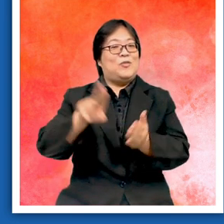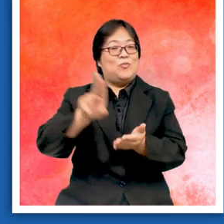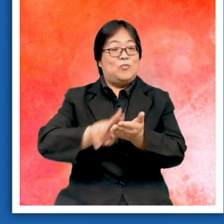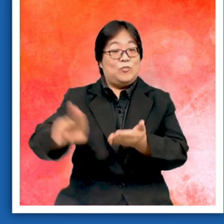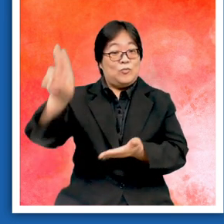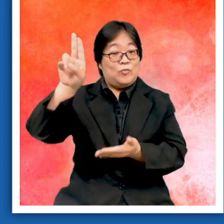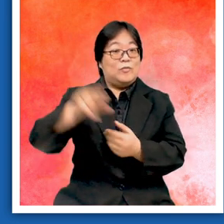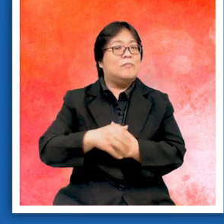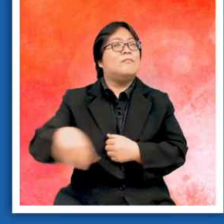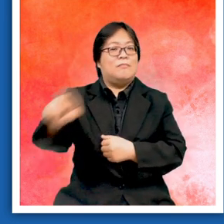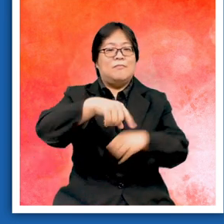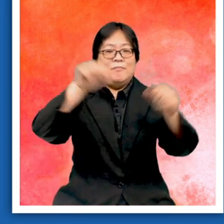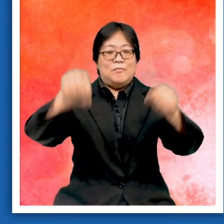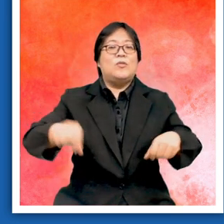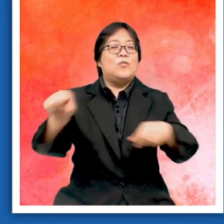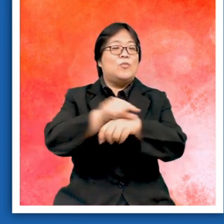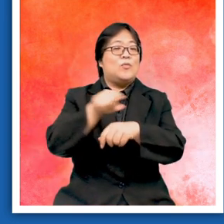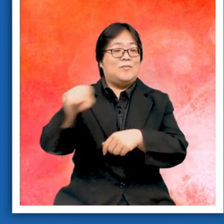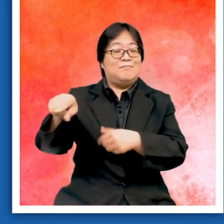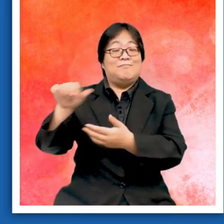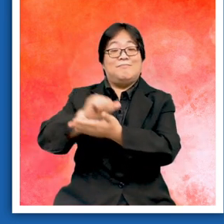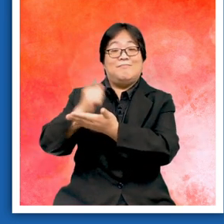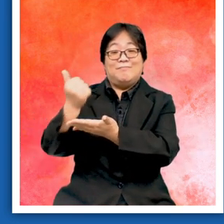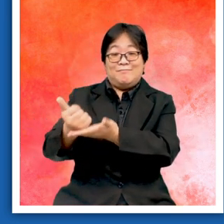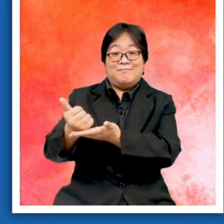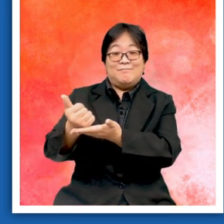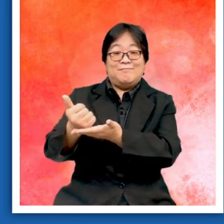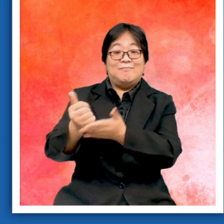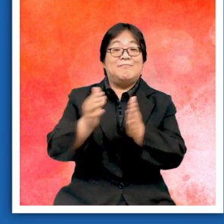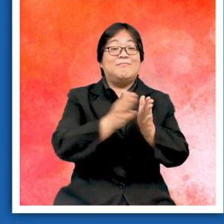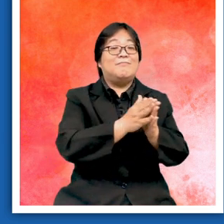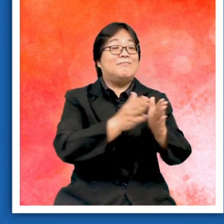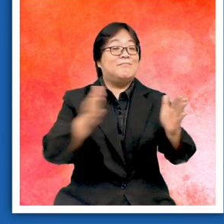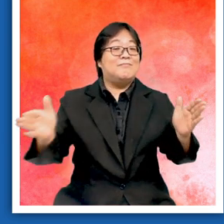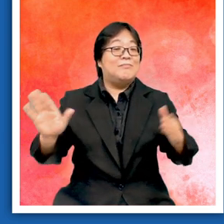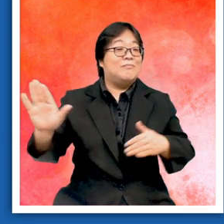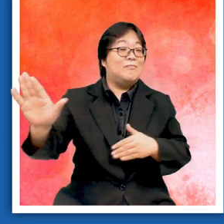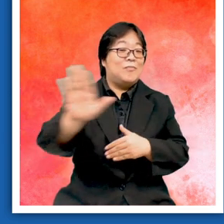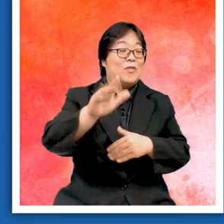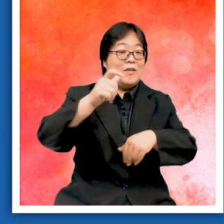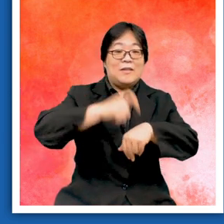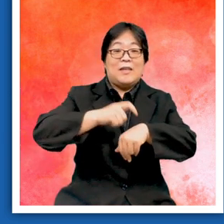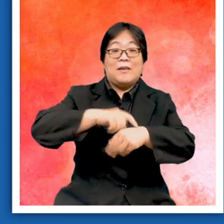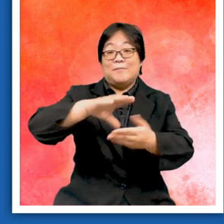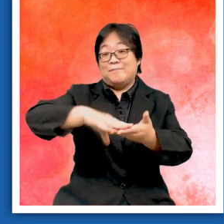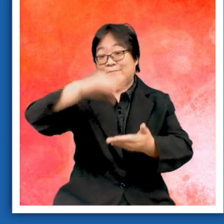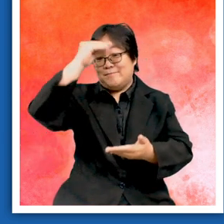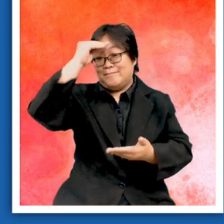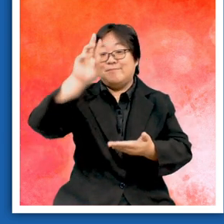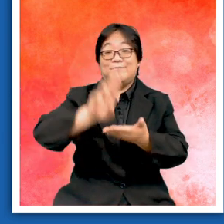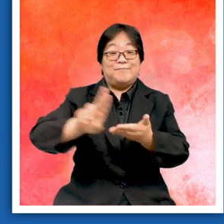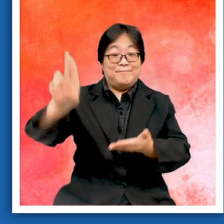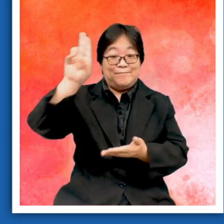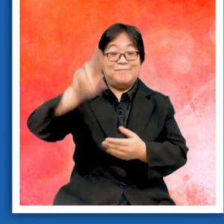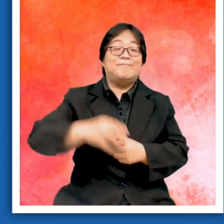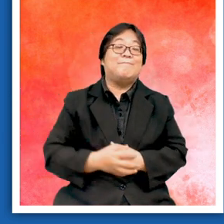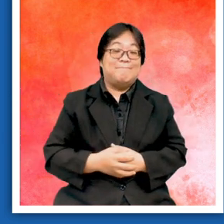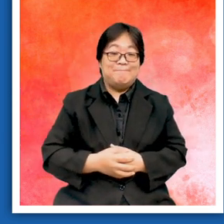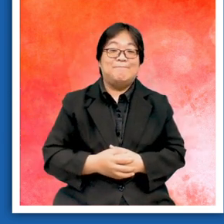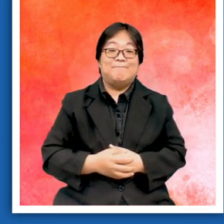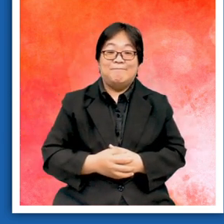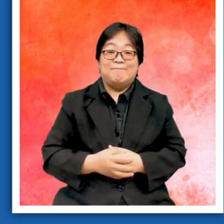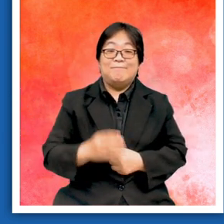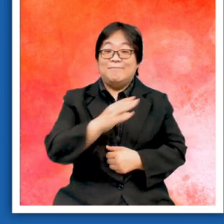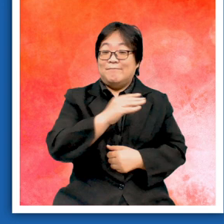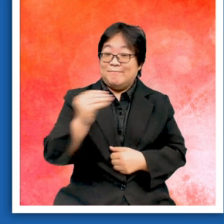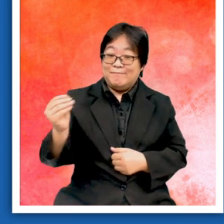You are free to use this account throughout the duration of your studies in the university,